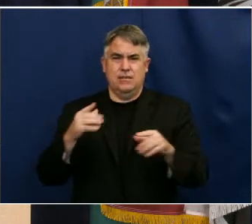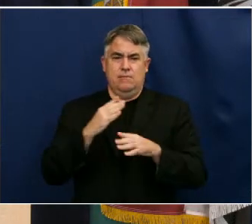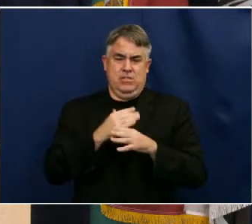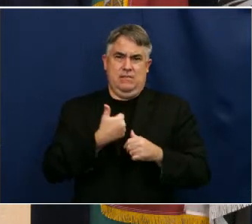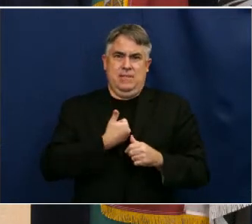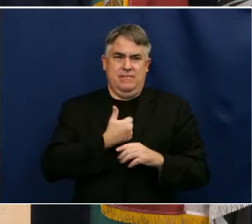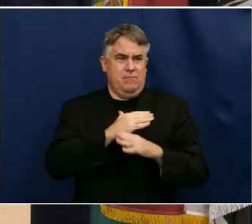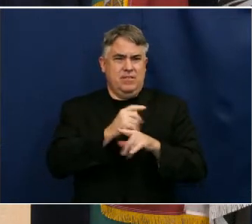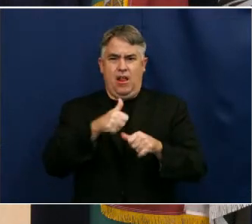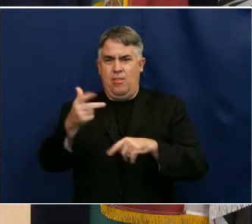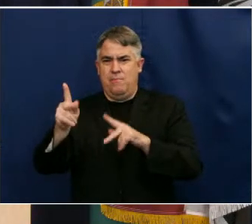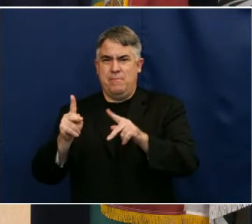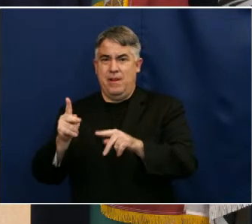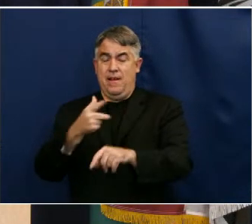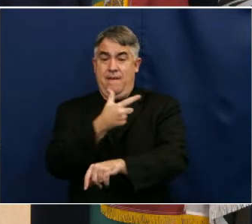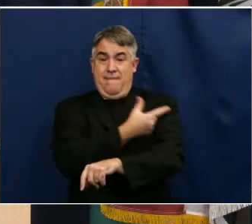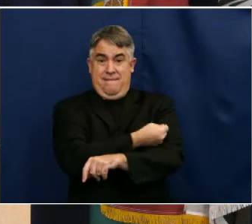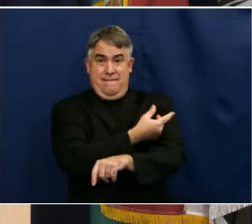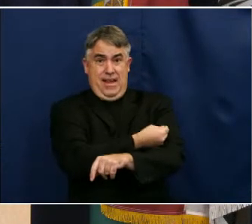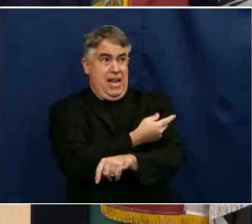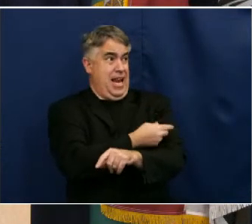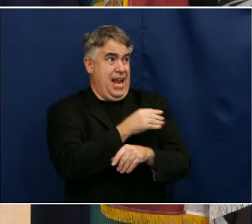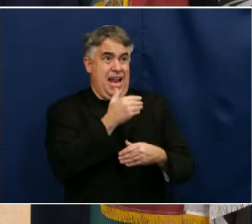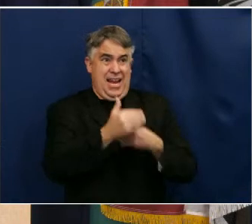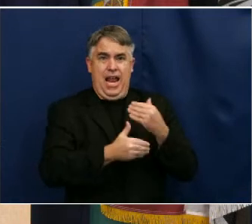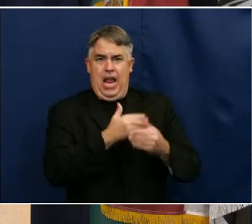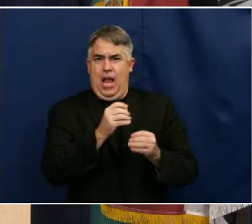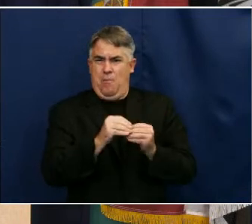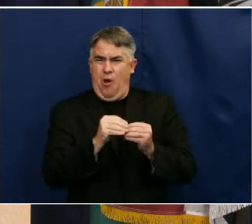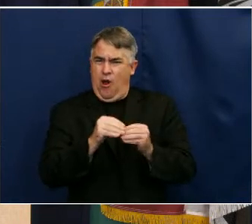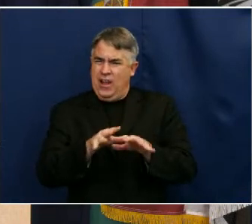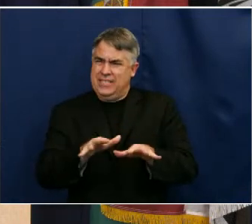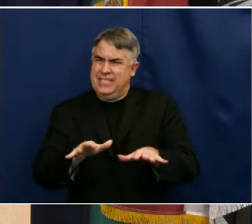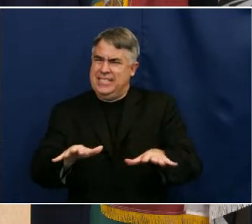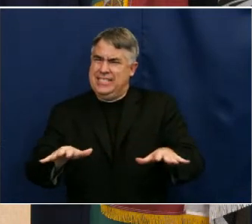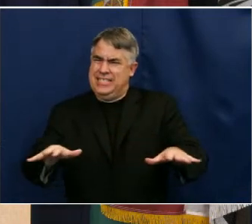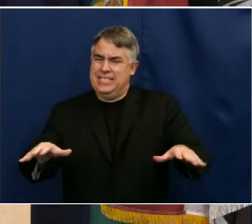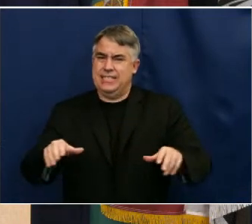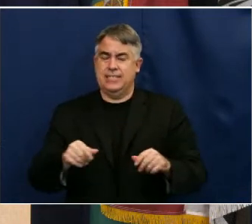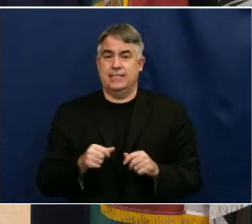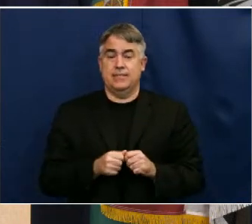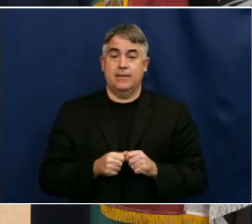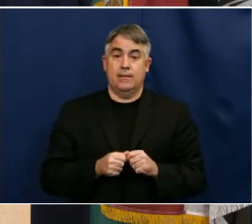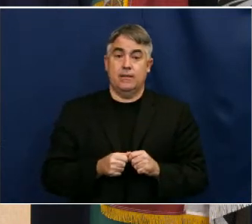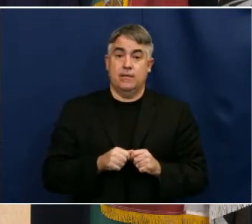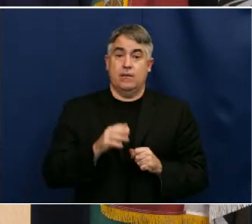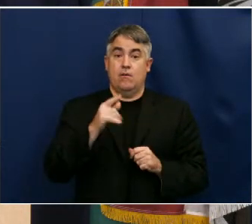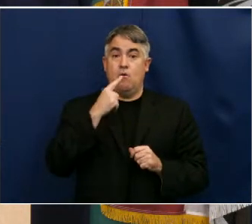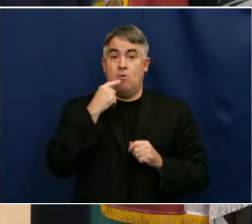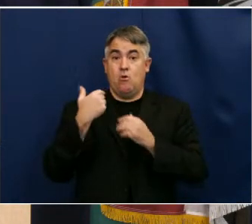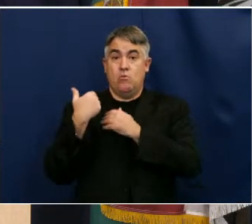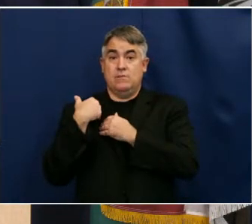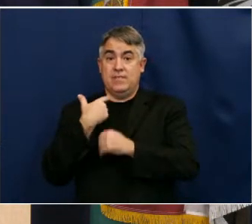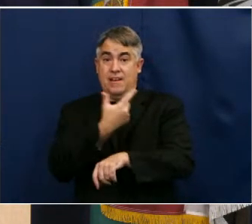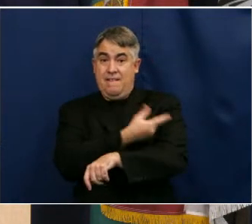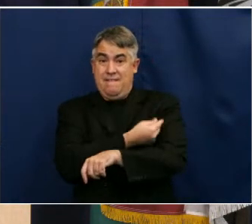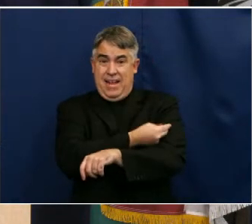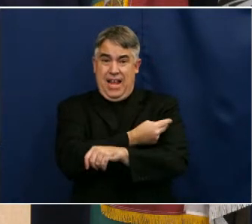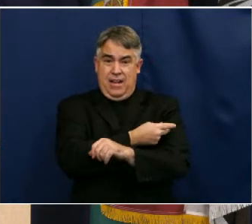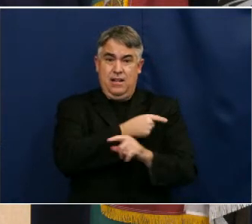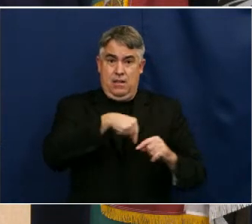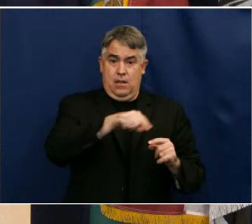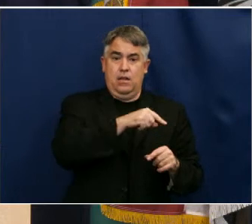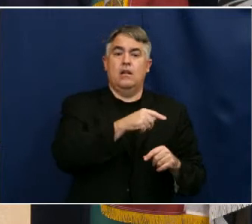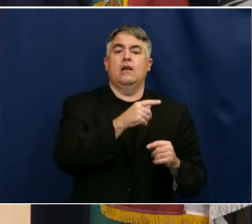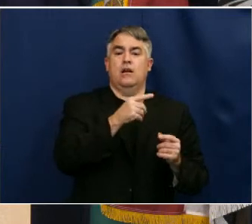general direction that we are going. We vaccinated the vaccinators, we vaccinated healthcare workers, we've now vaccinated